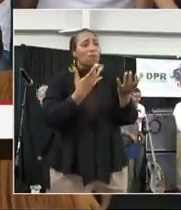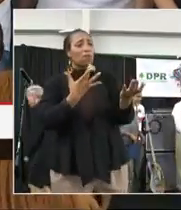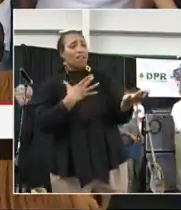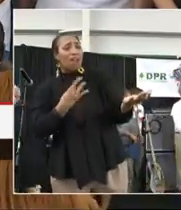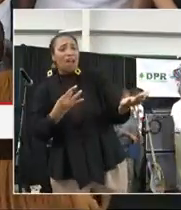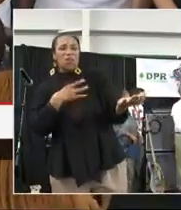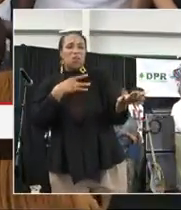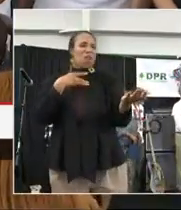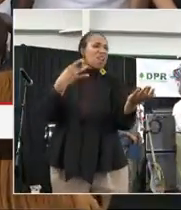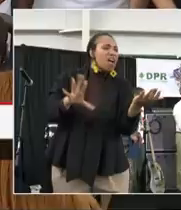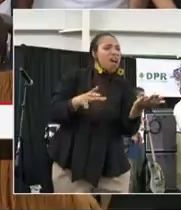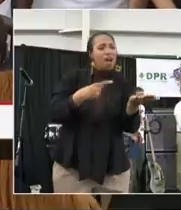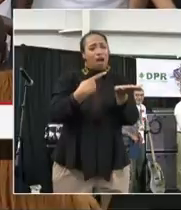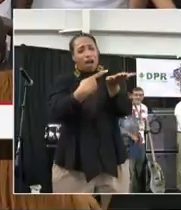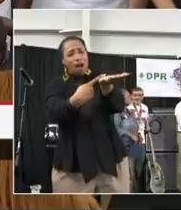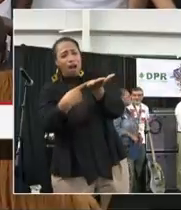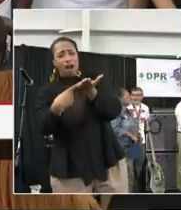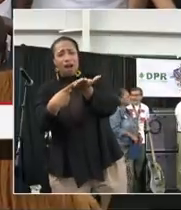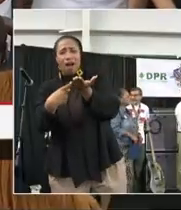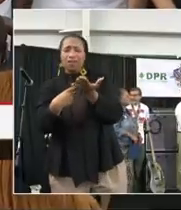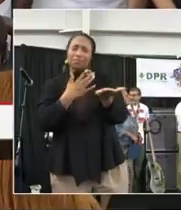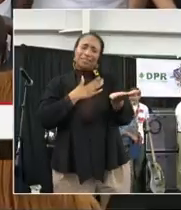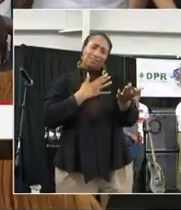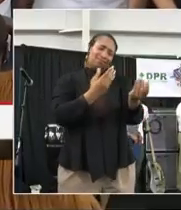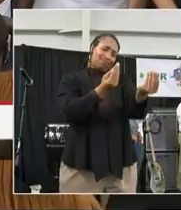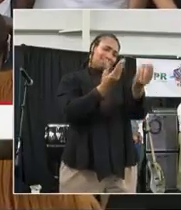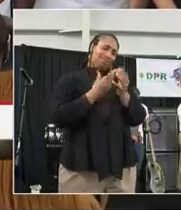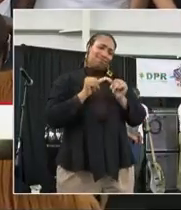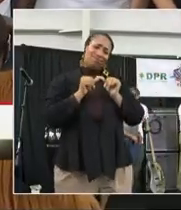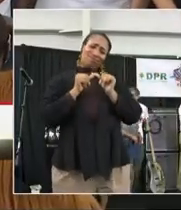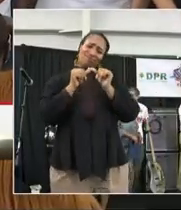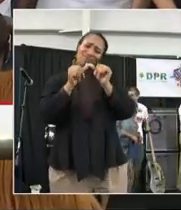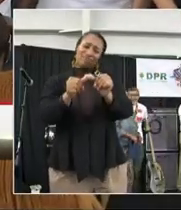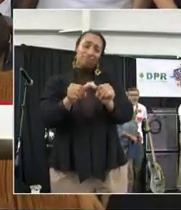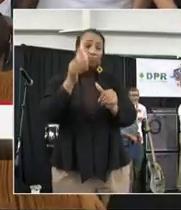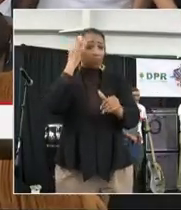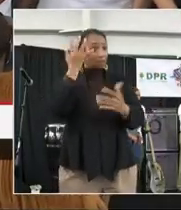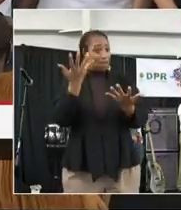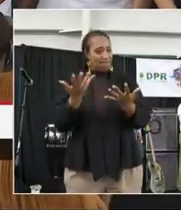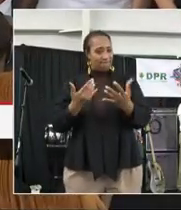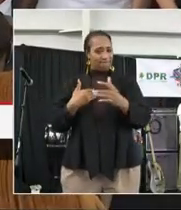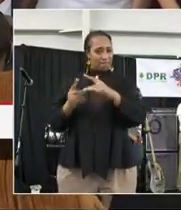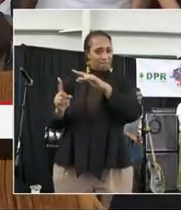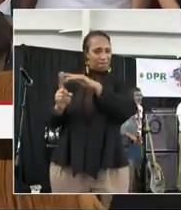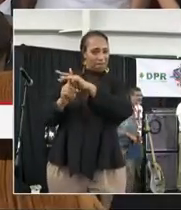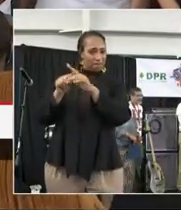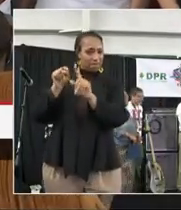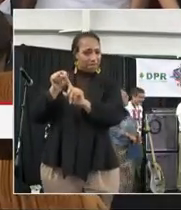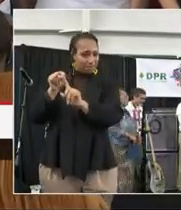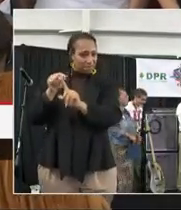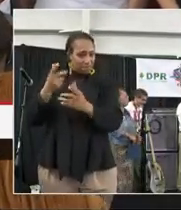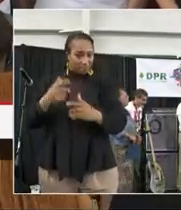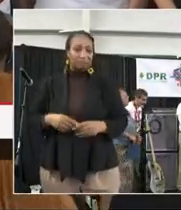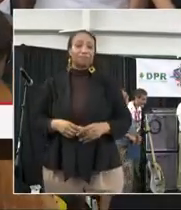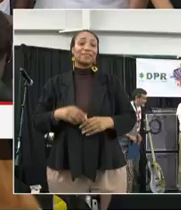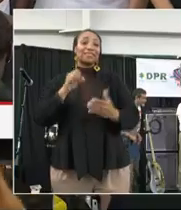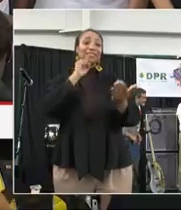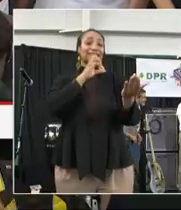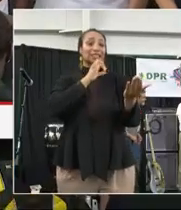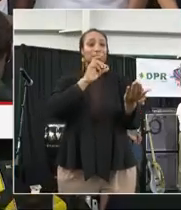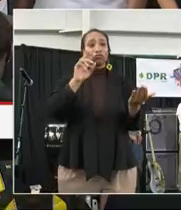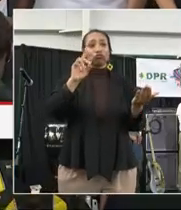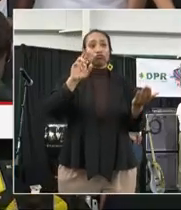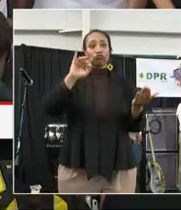We have the senior drip coming up. Uh-oh, that was a little dry. Y'all know senior drip is the